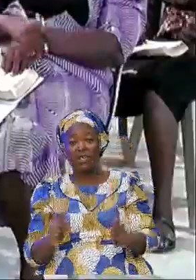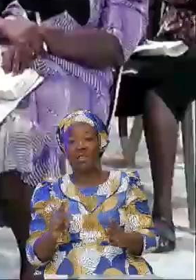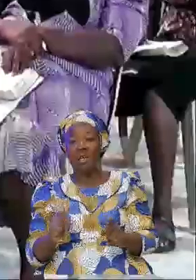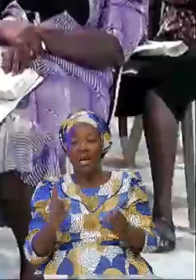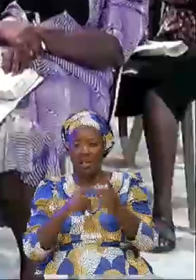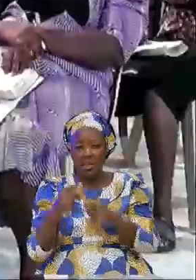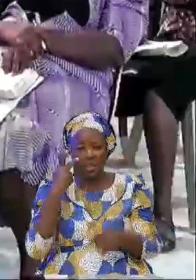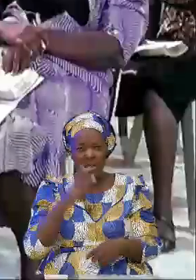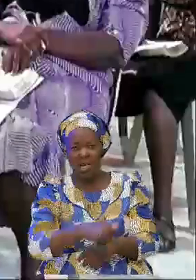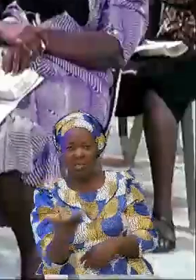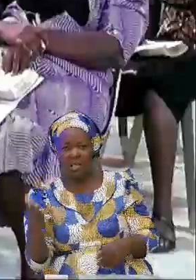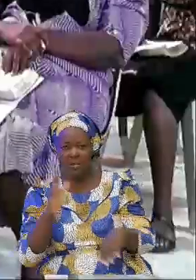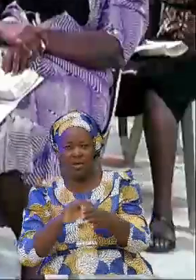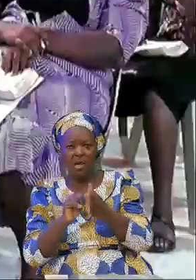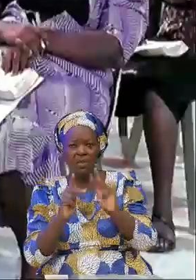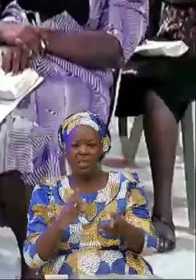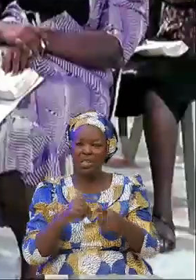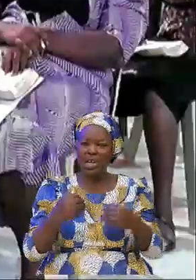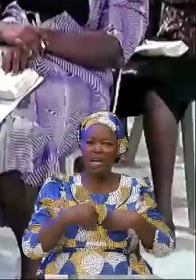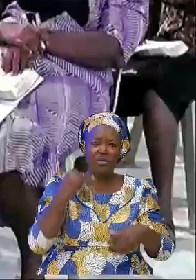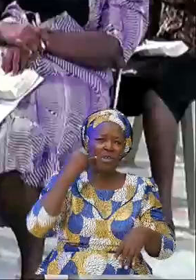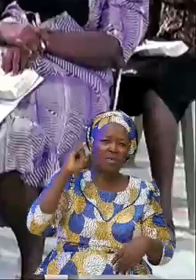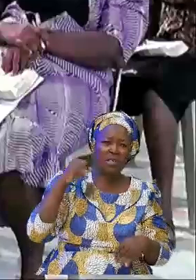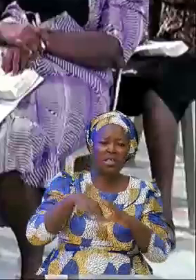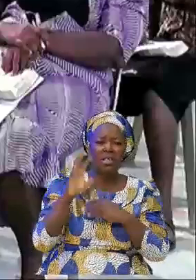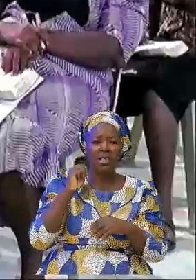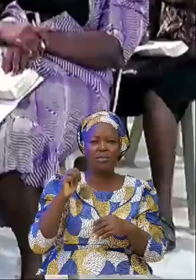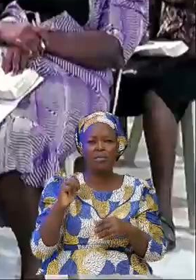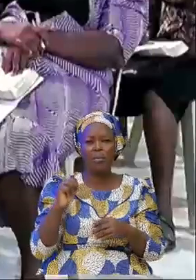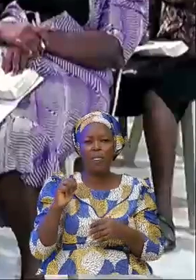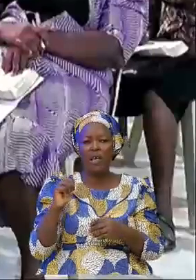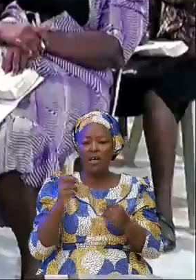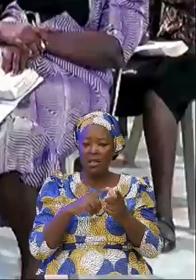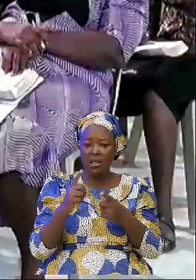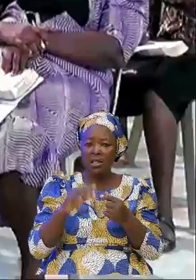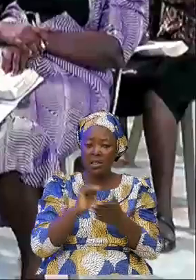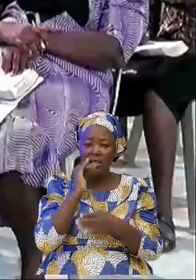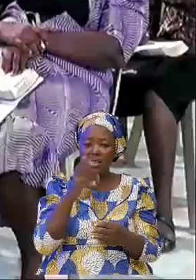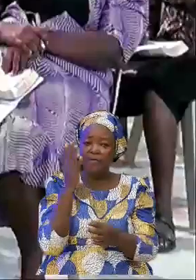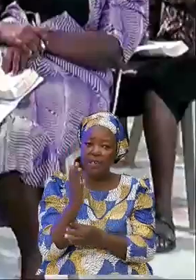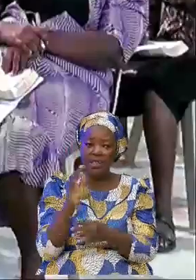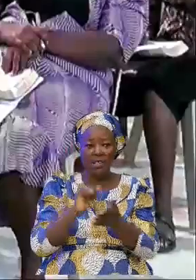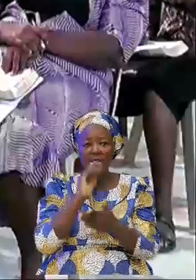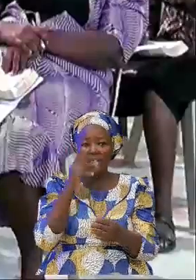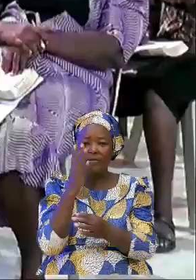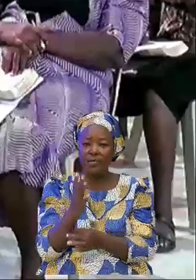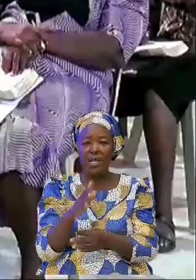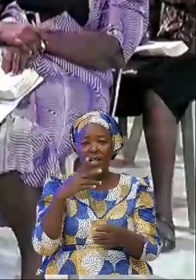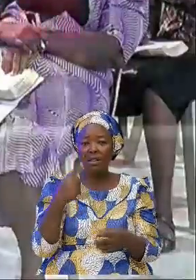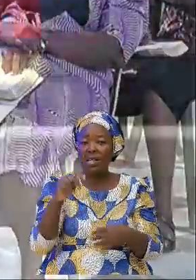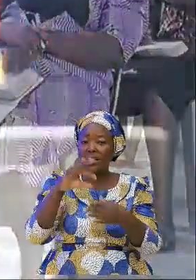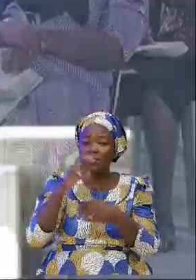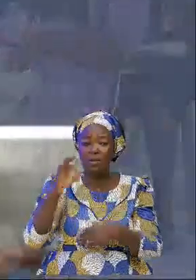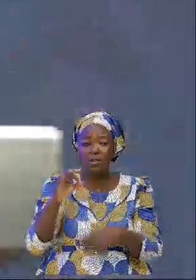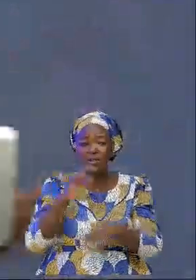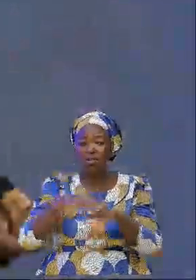saw Mr. So-and-so, before he saw Mrs. So-and-so. And then envy and jealousy, and then emulation. That's